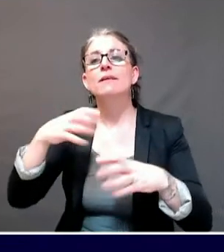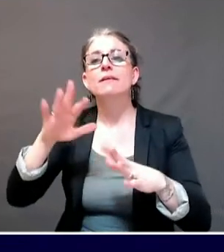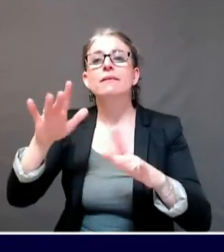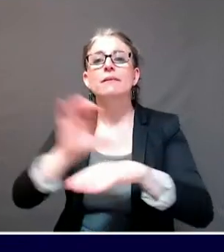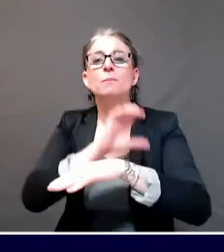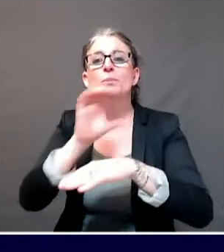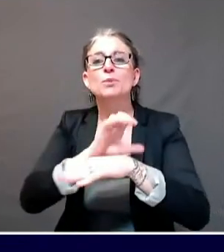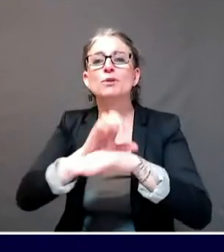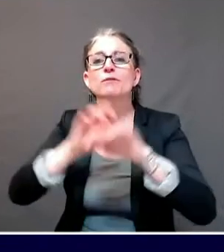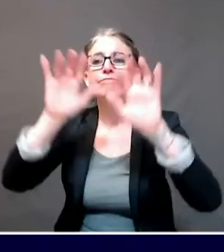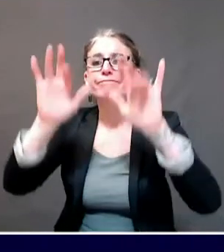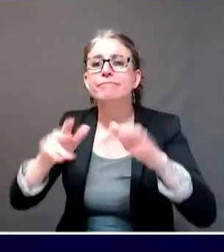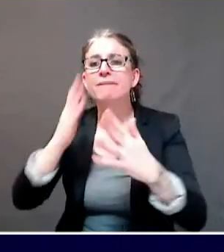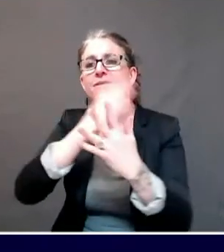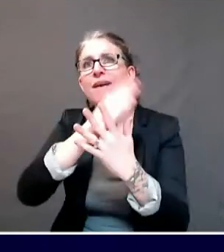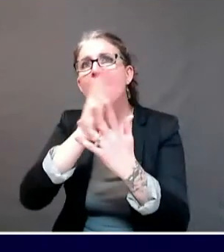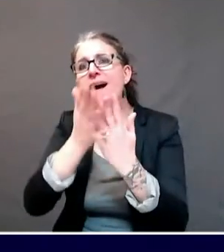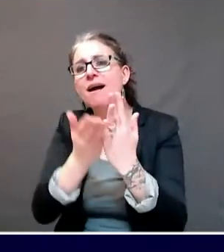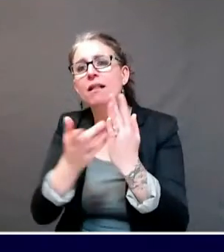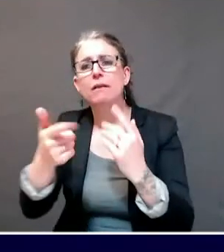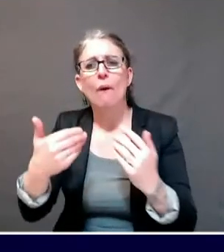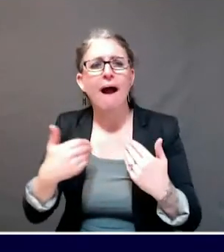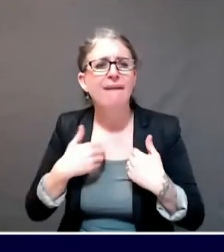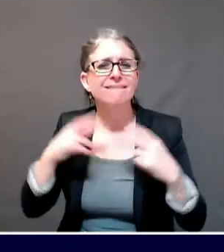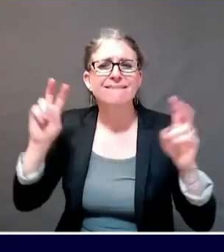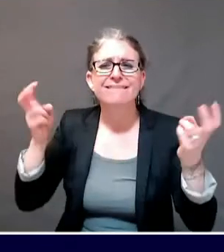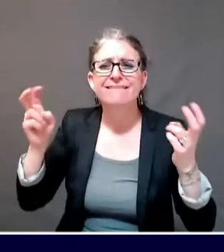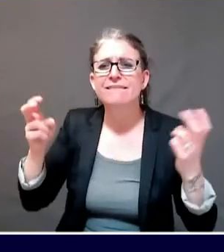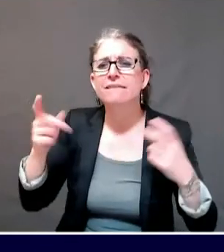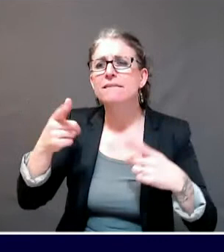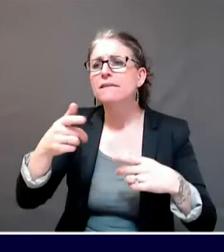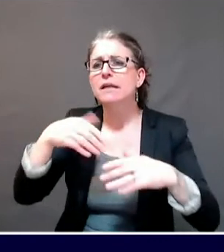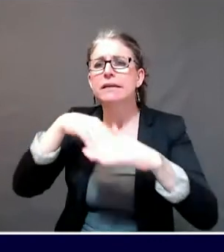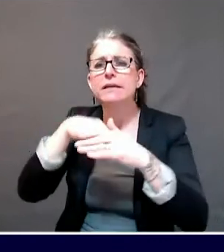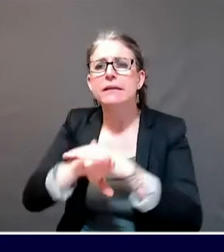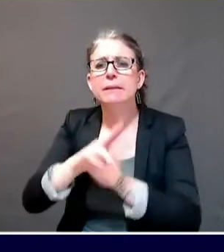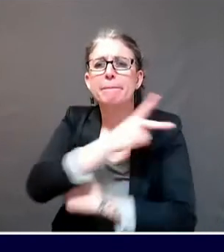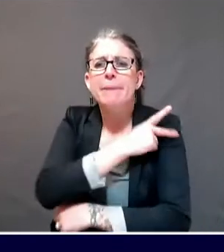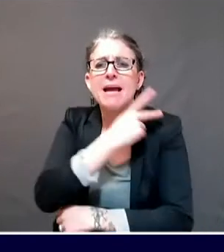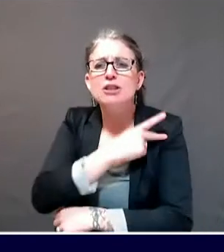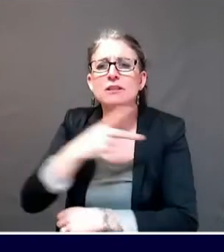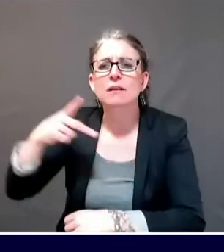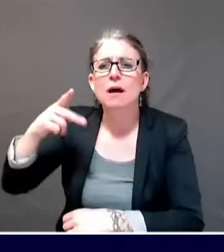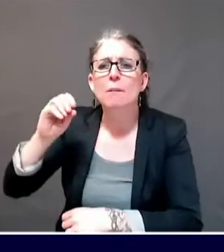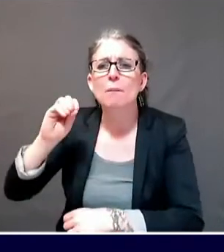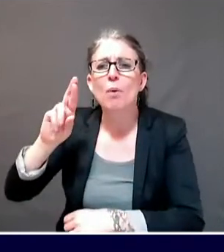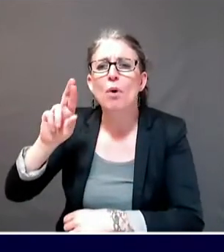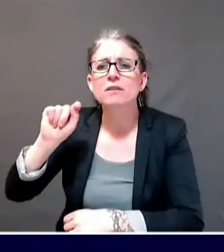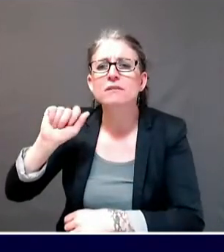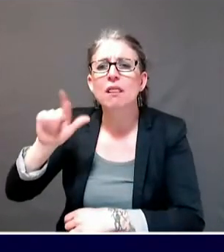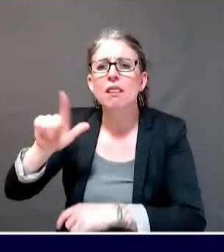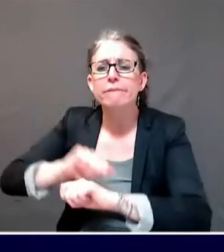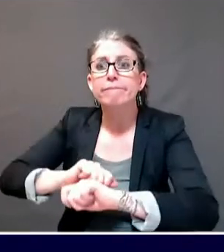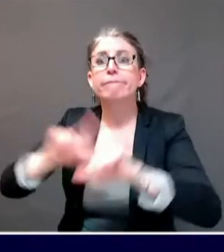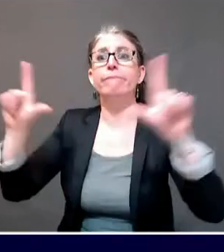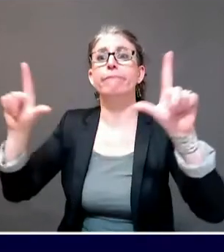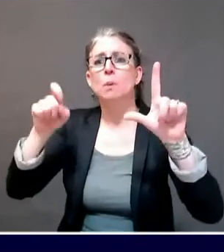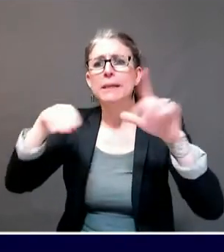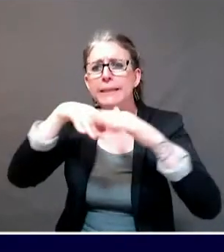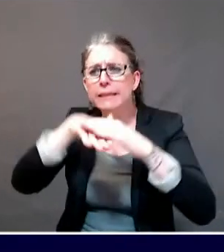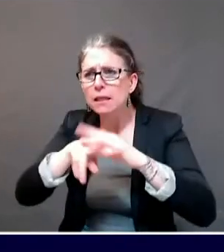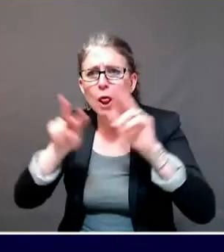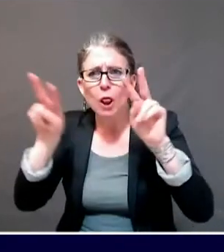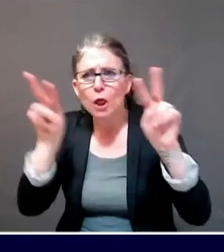are X age and over. I'm going to send them an email to let them know to start scheduling. We know that is a question that is